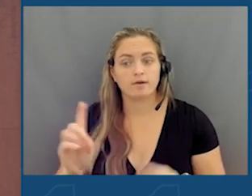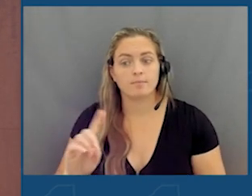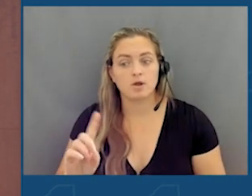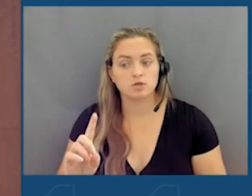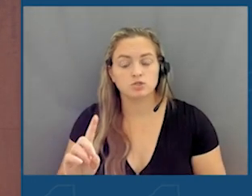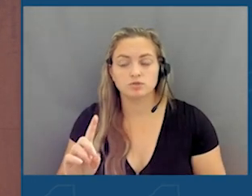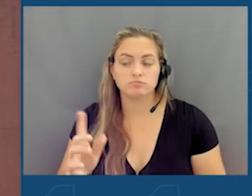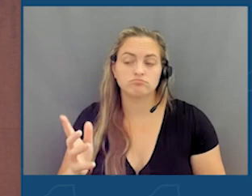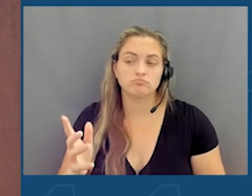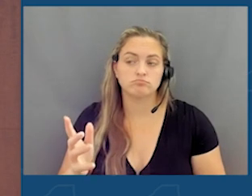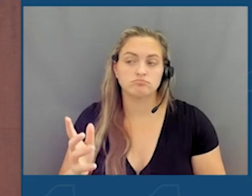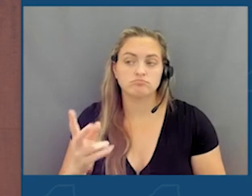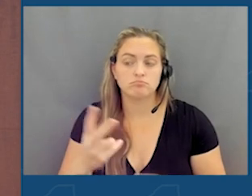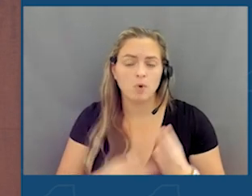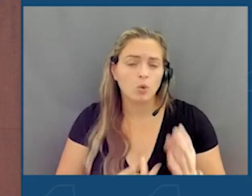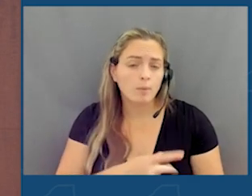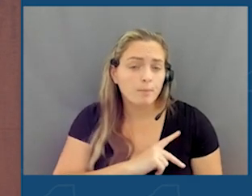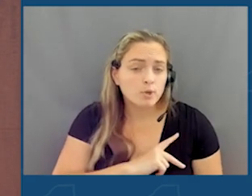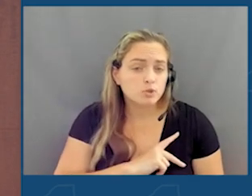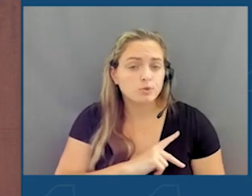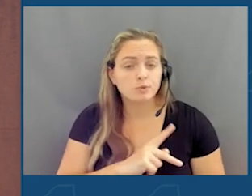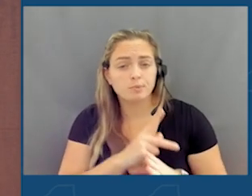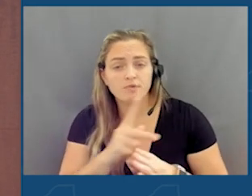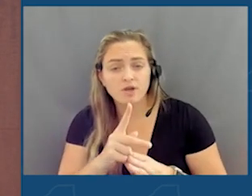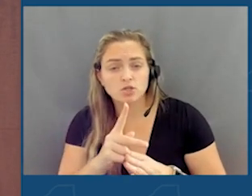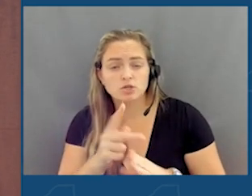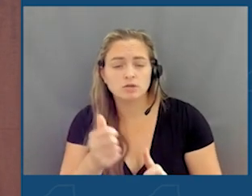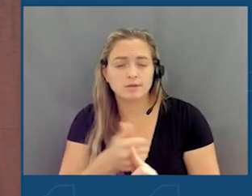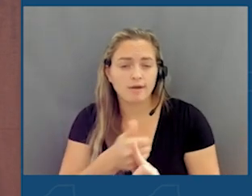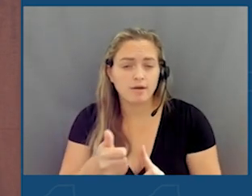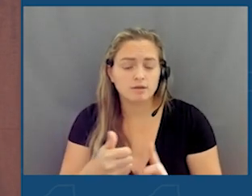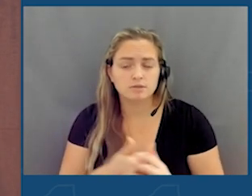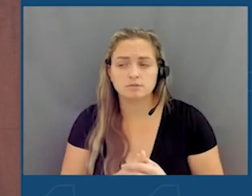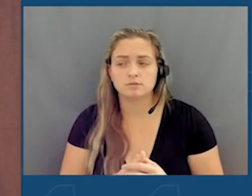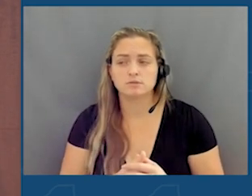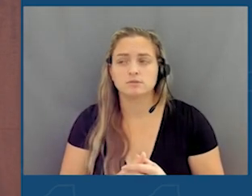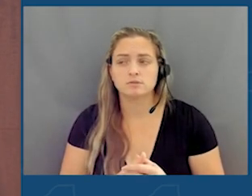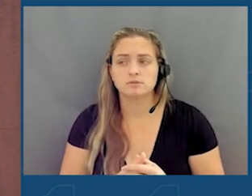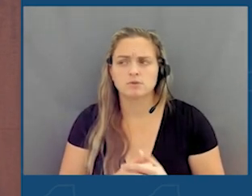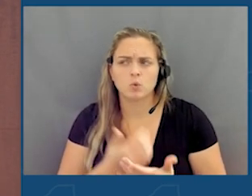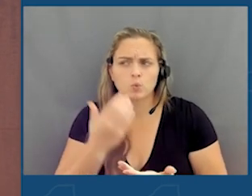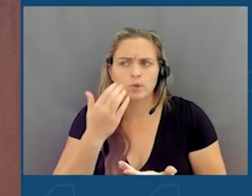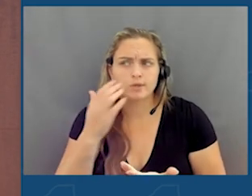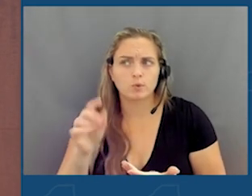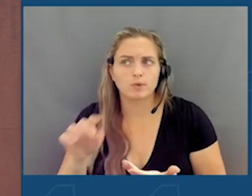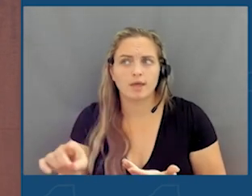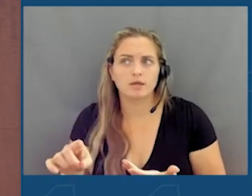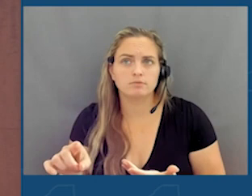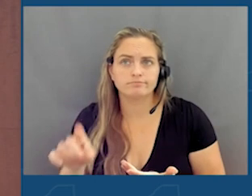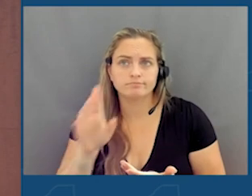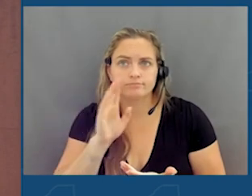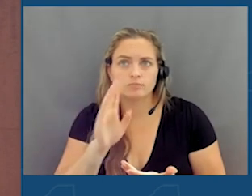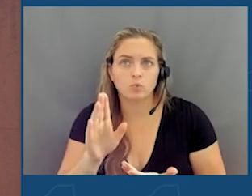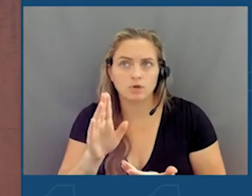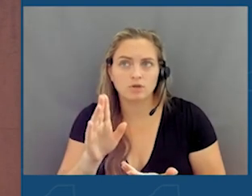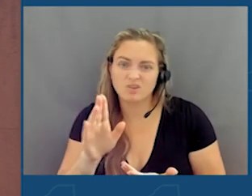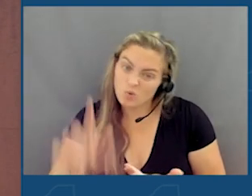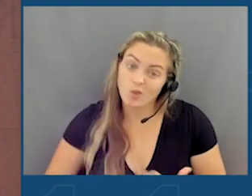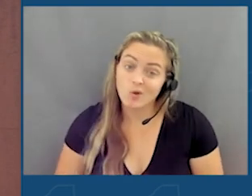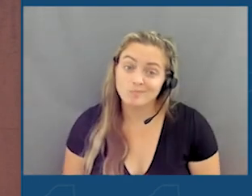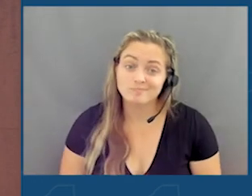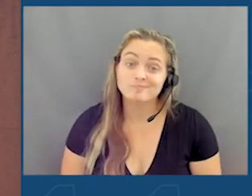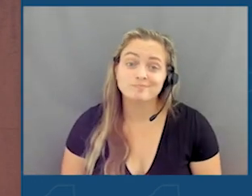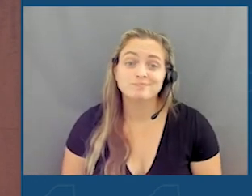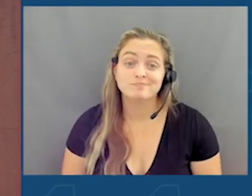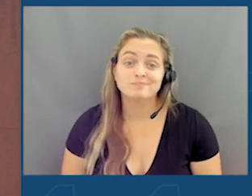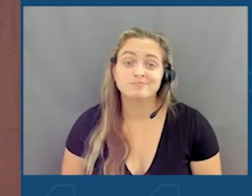to both personal and professional attacks. And we know that they will go low. And we